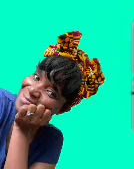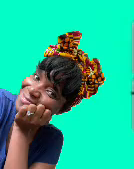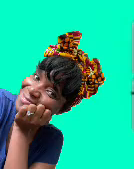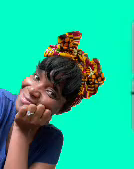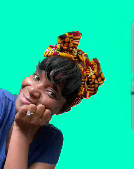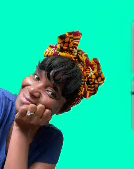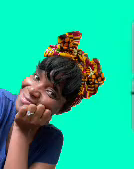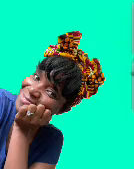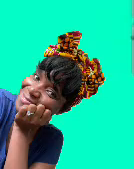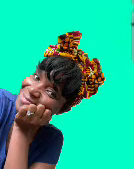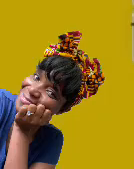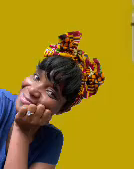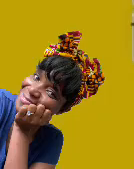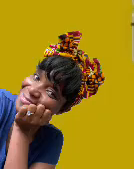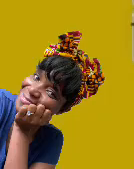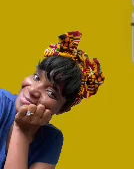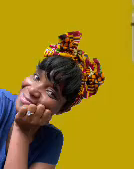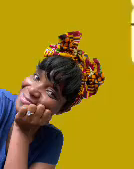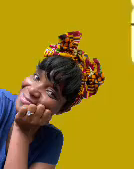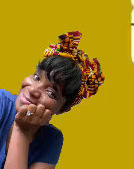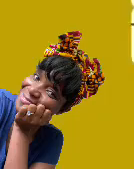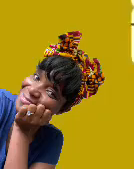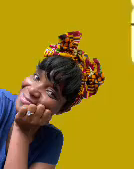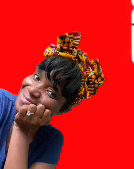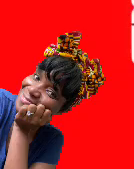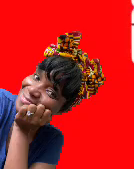In my H-E-A-R-T, and I will